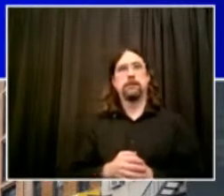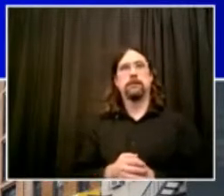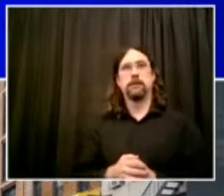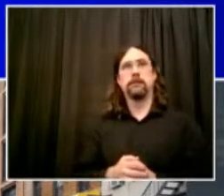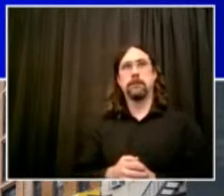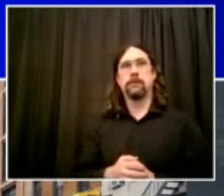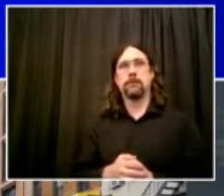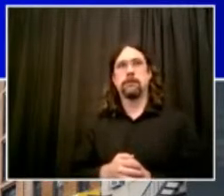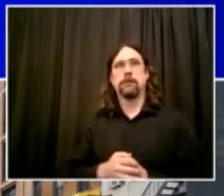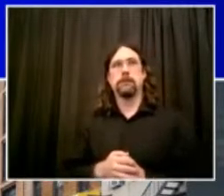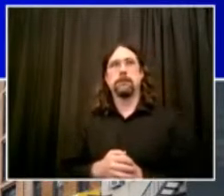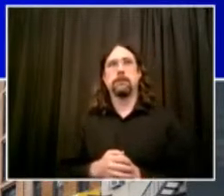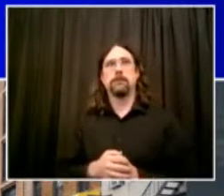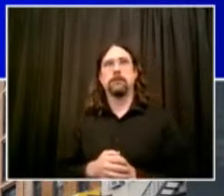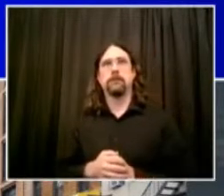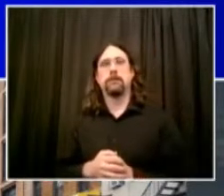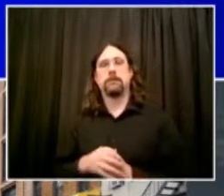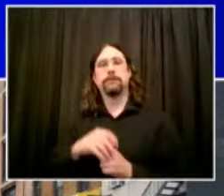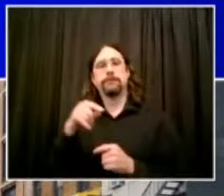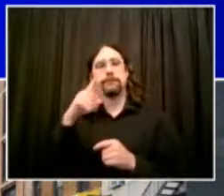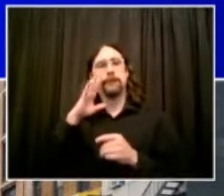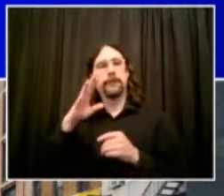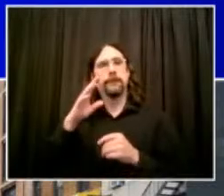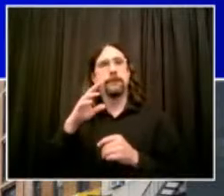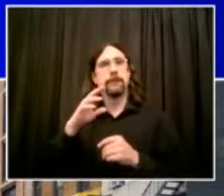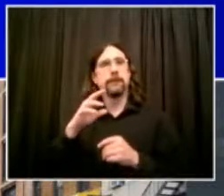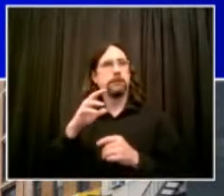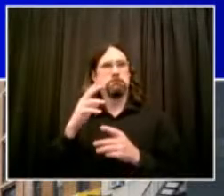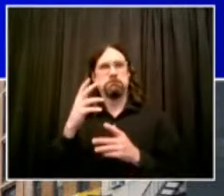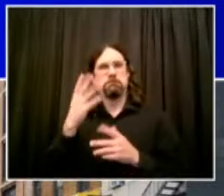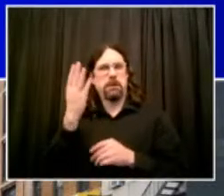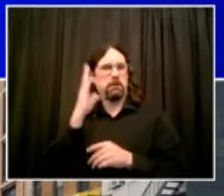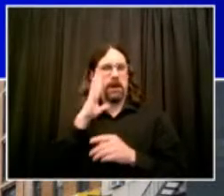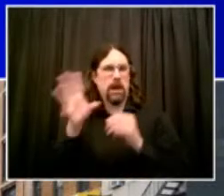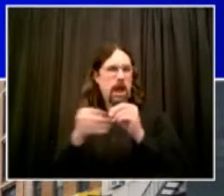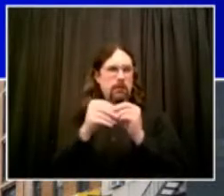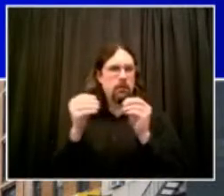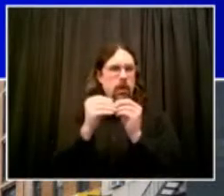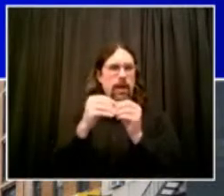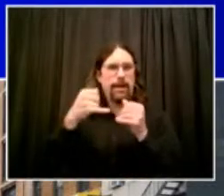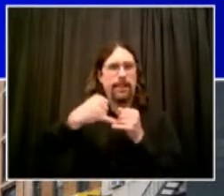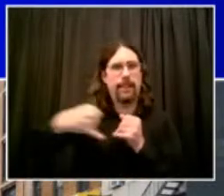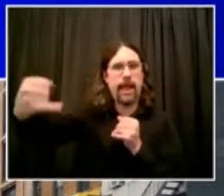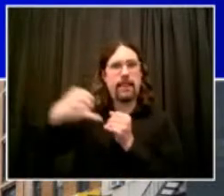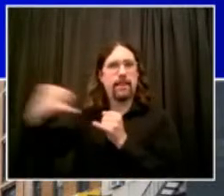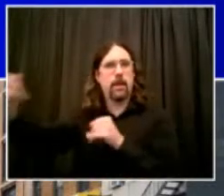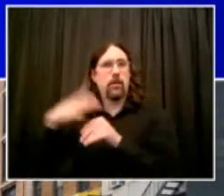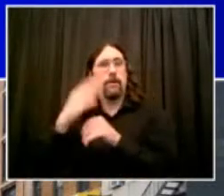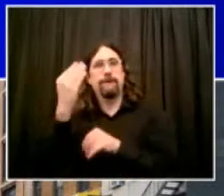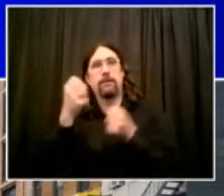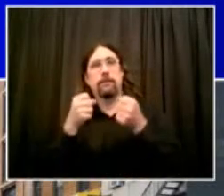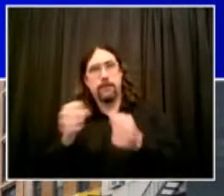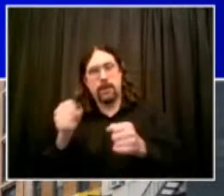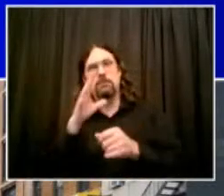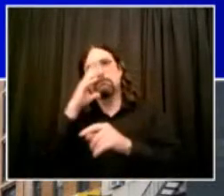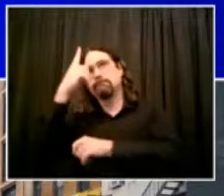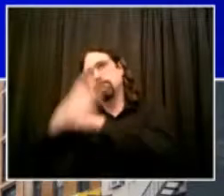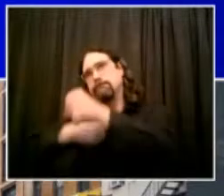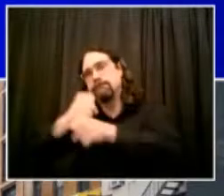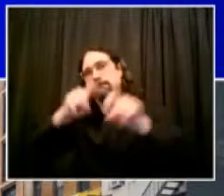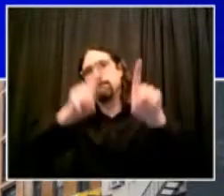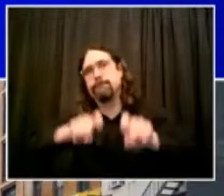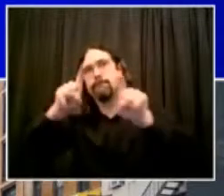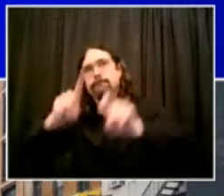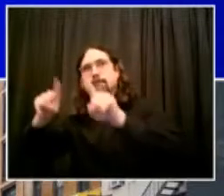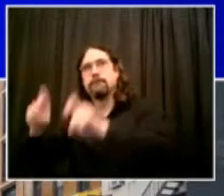of these 5 new lines. If they go well, as we expect they will become permanent. Again, launching between